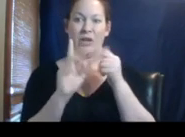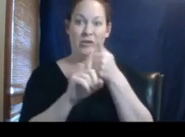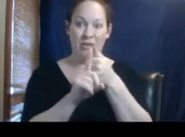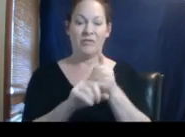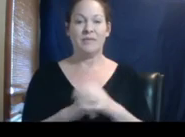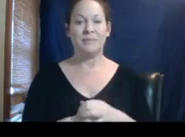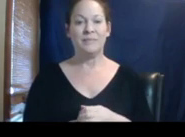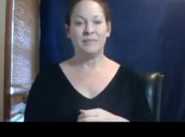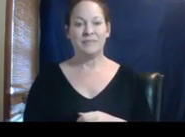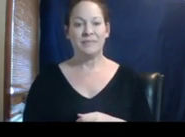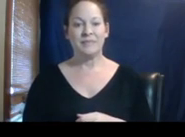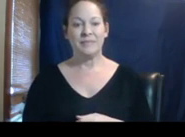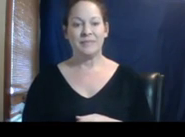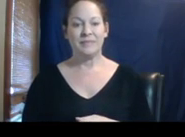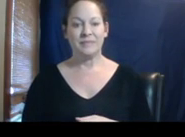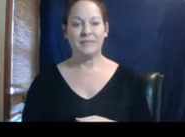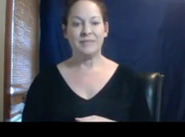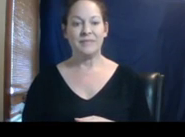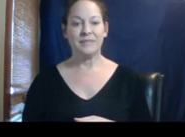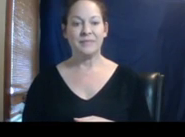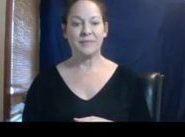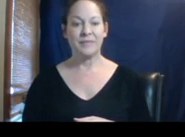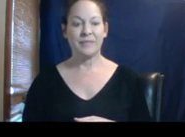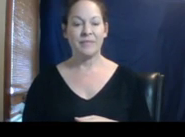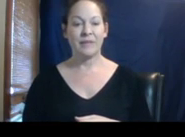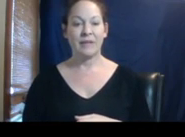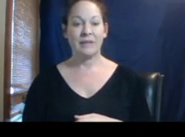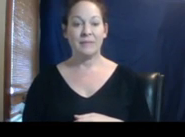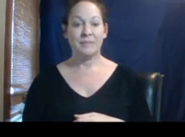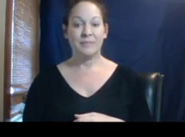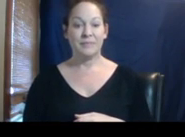pops out of it. Well, we can use this